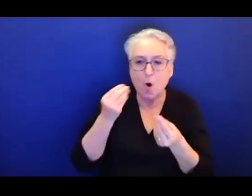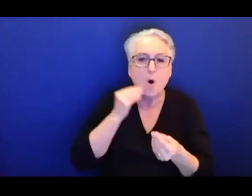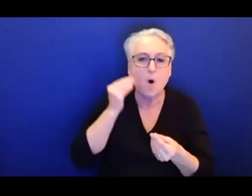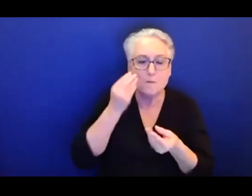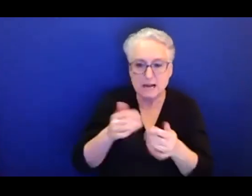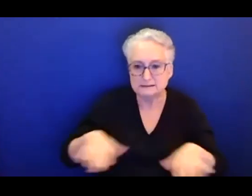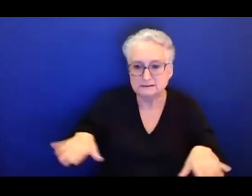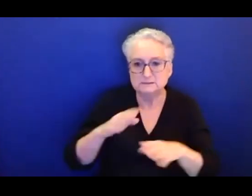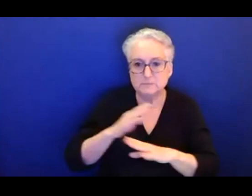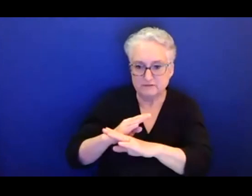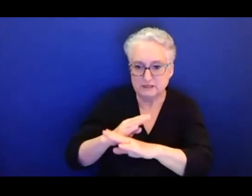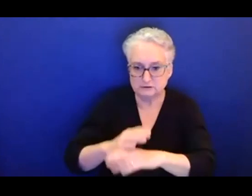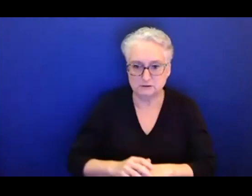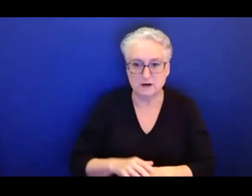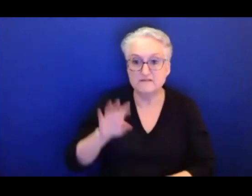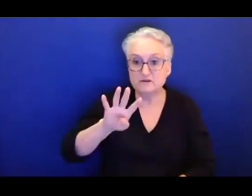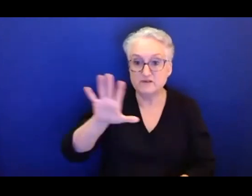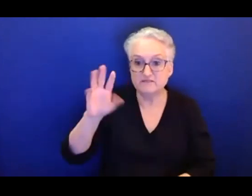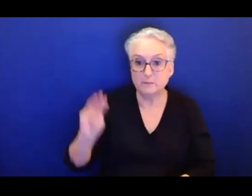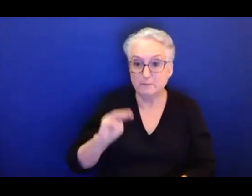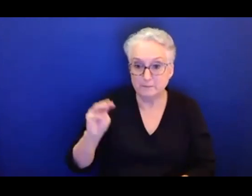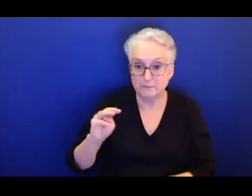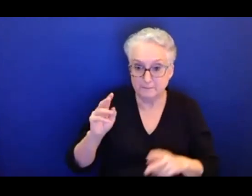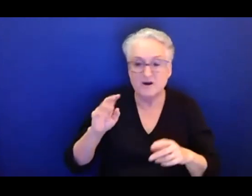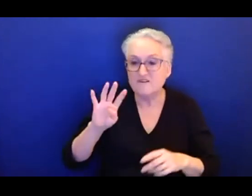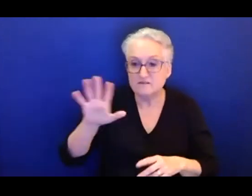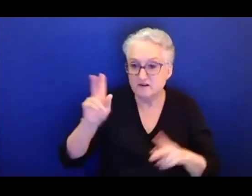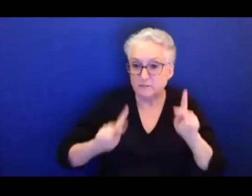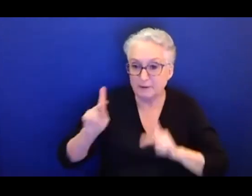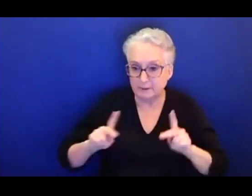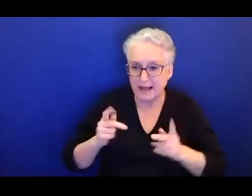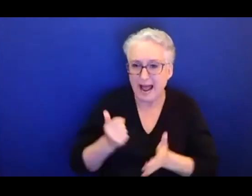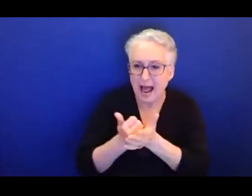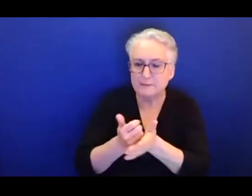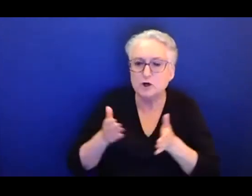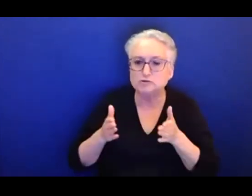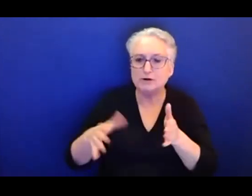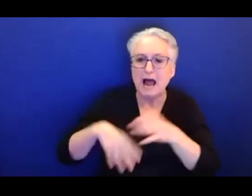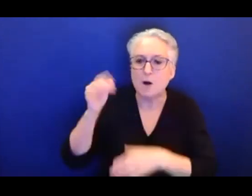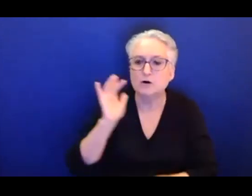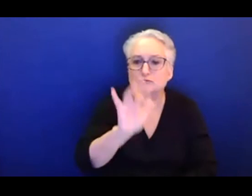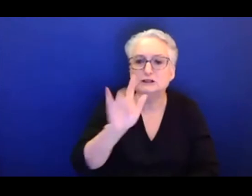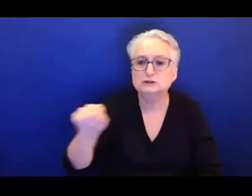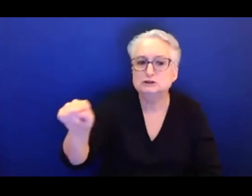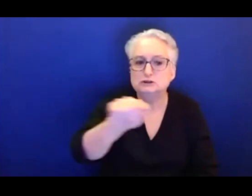and 45 persons assisted through street outreach. Total funds for this activity